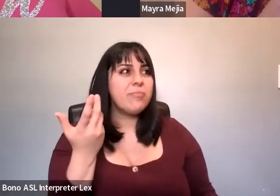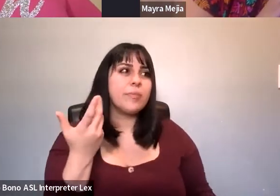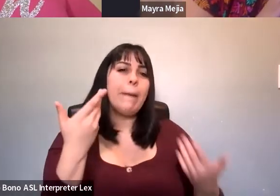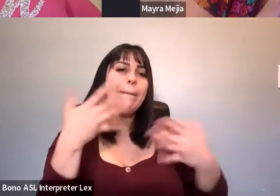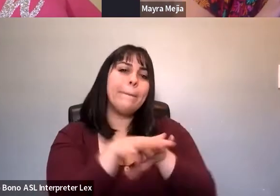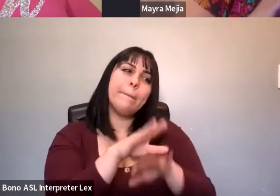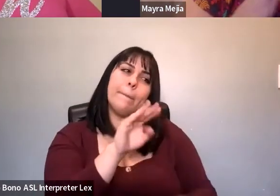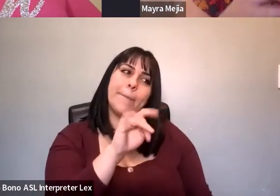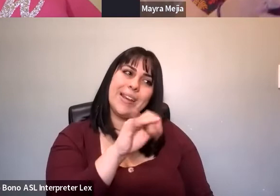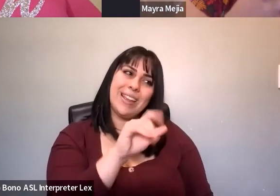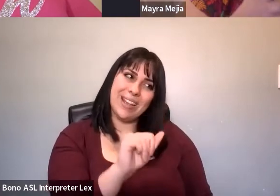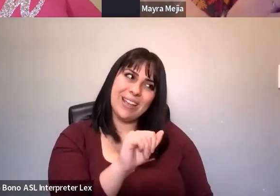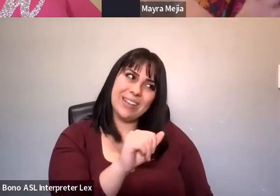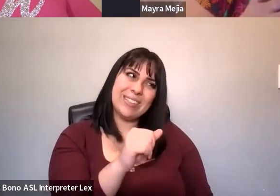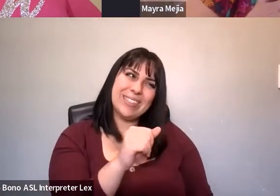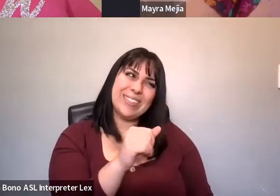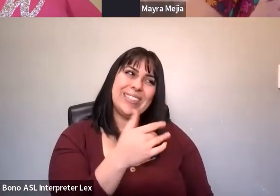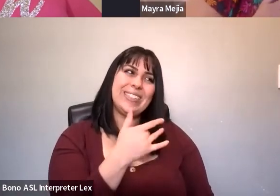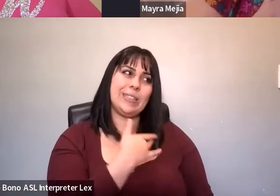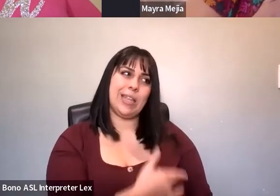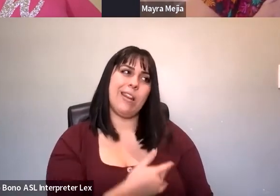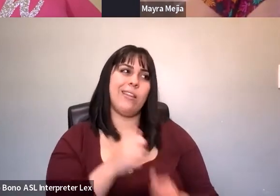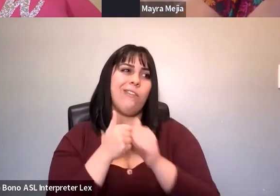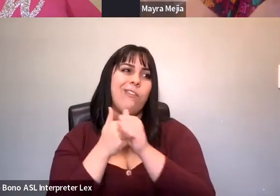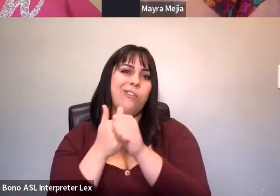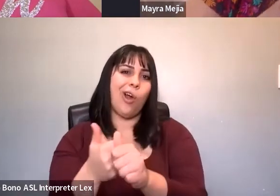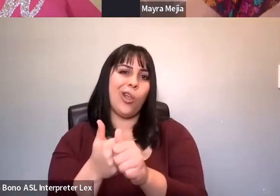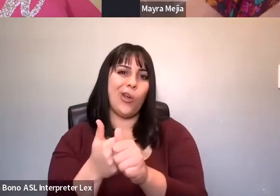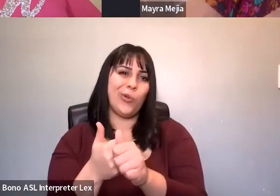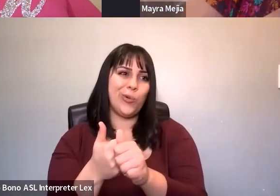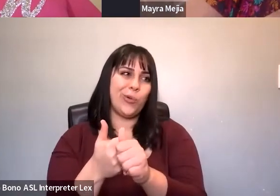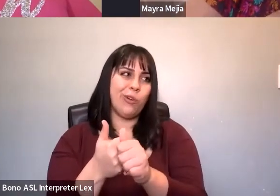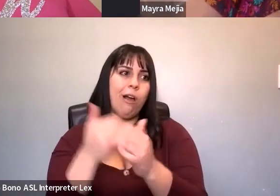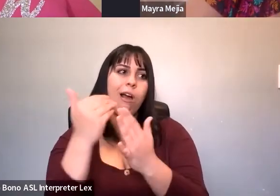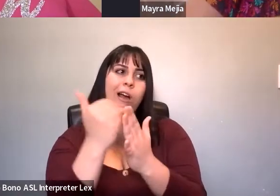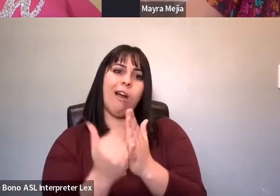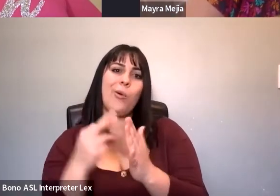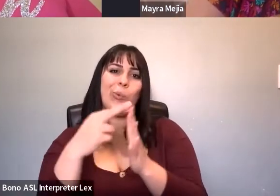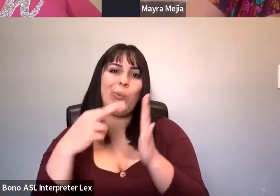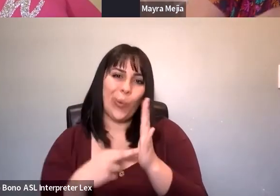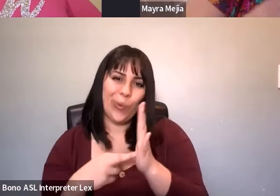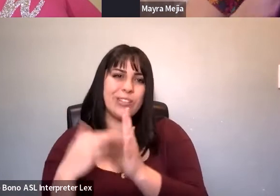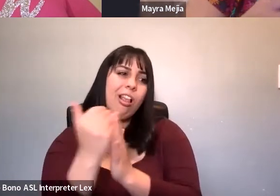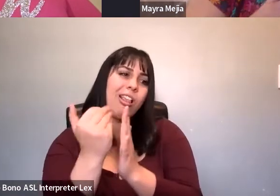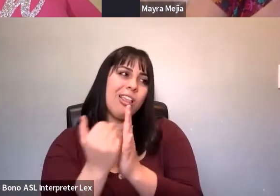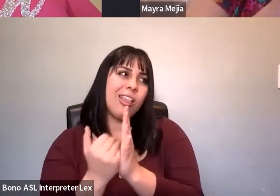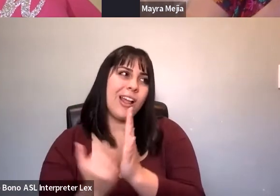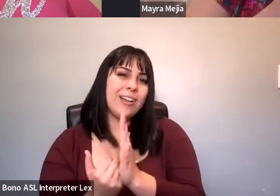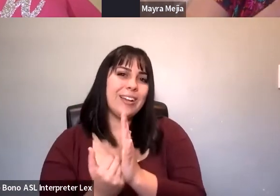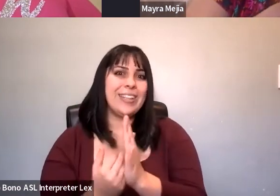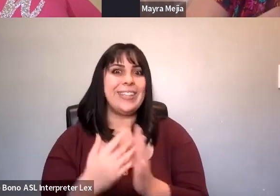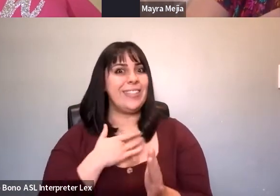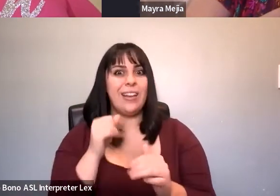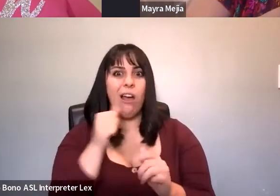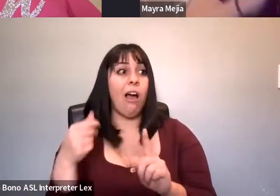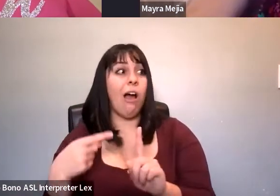publications, they tend to follow a formula and they don't tend to divest from that formula because it's the risk. And if they do